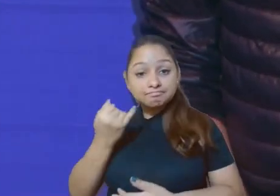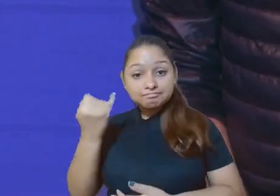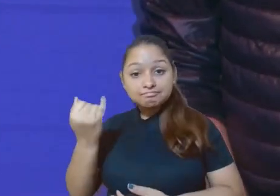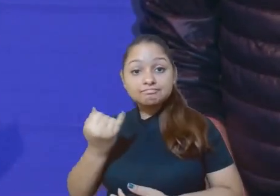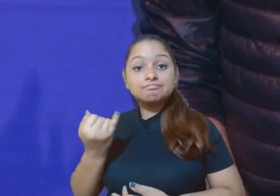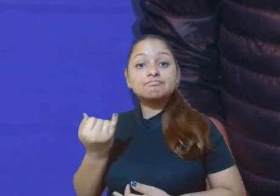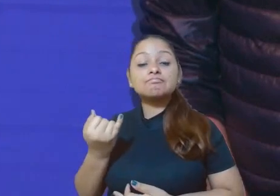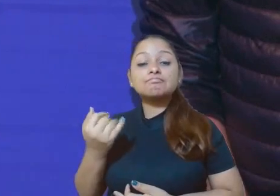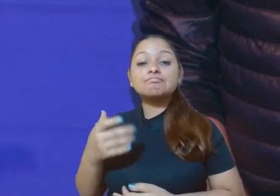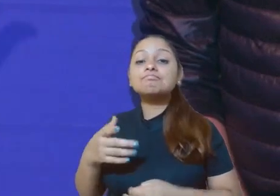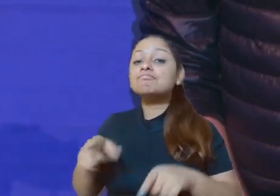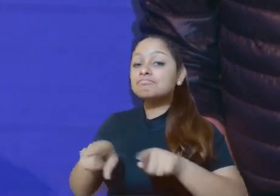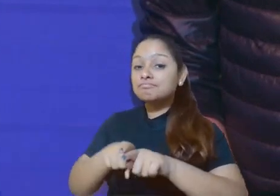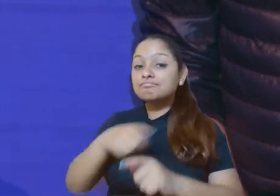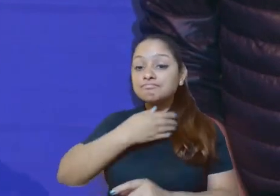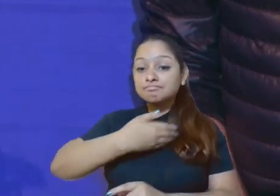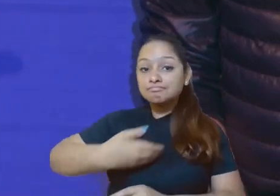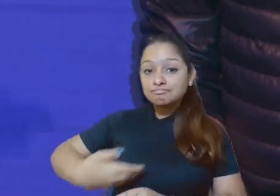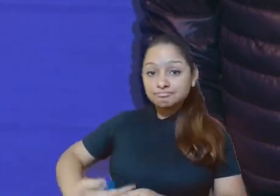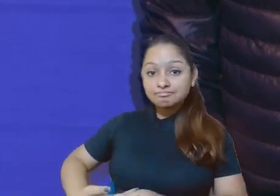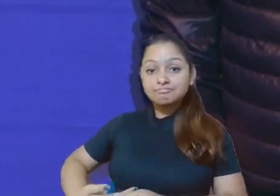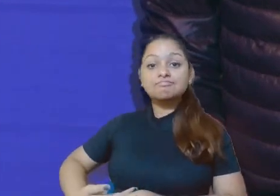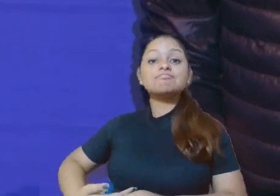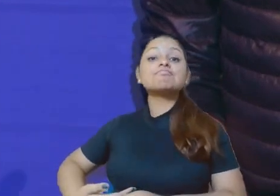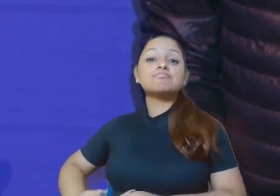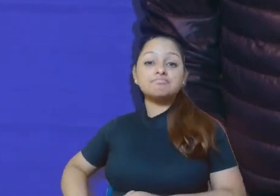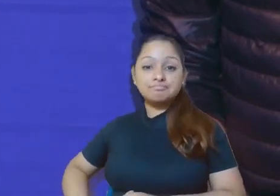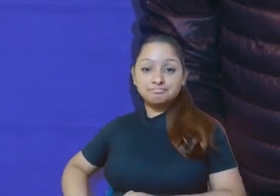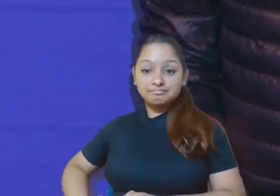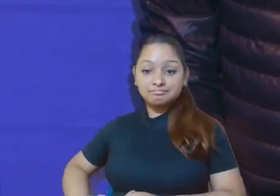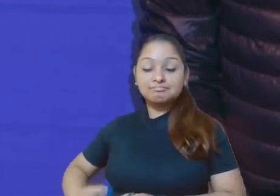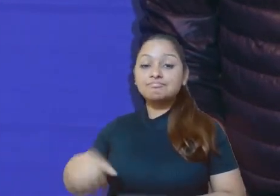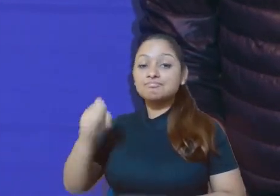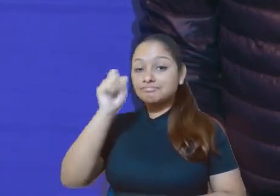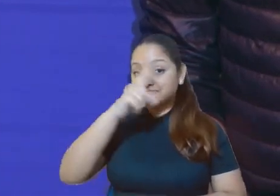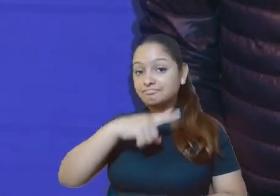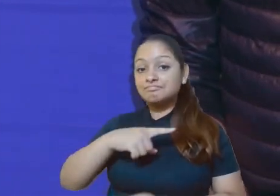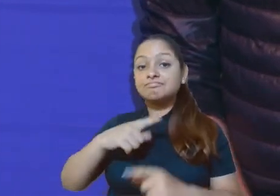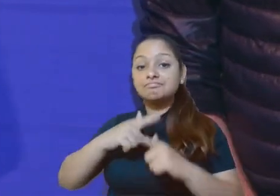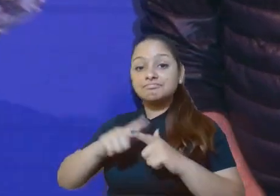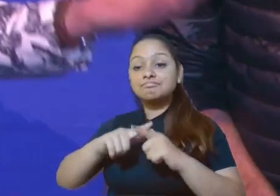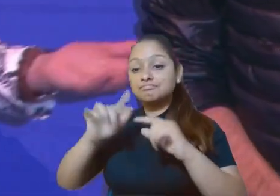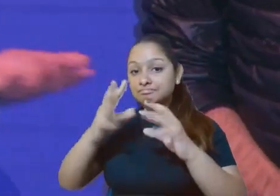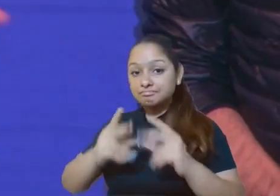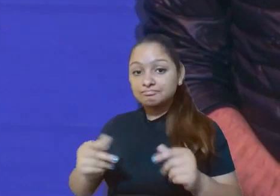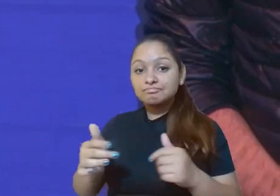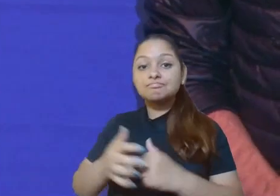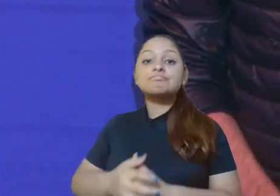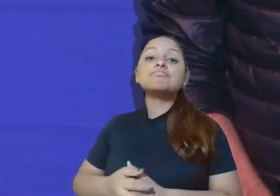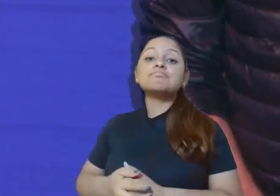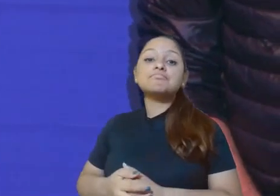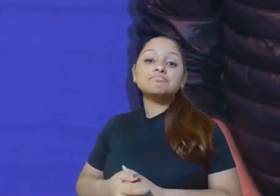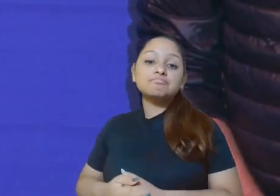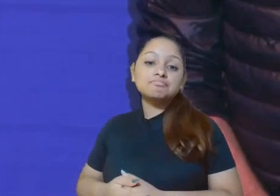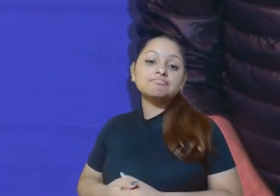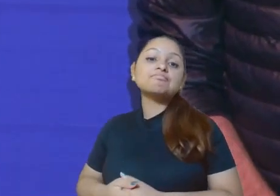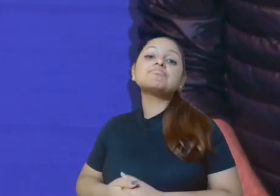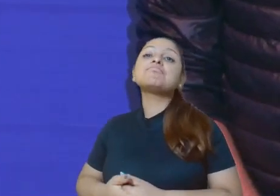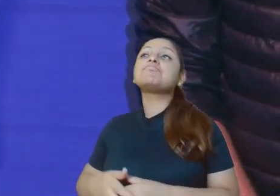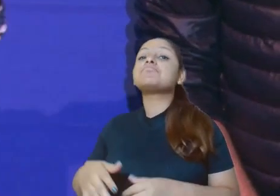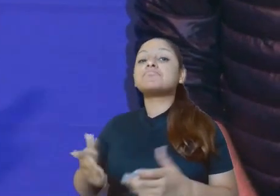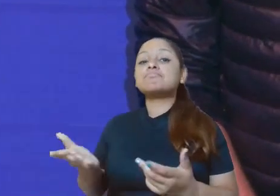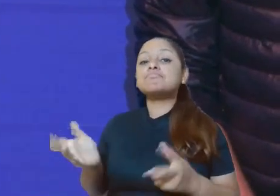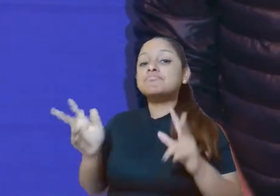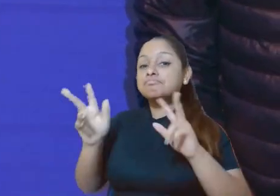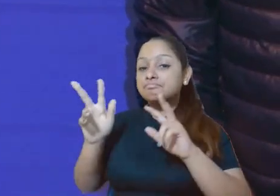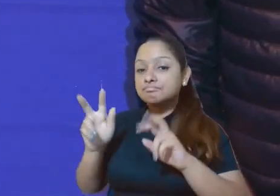water companies from the government are solving these challenges. And the challenges can be in the base of the pyramid,